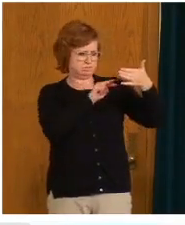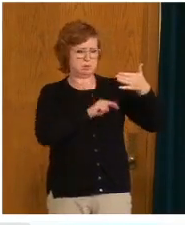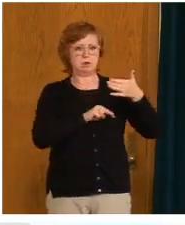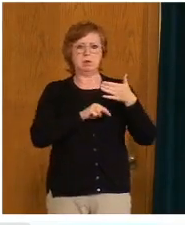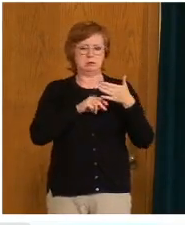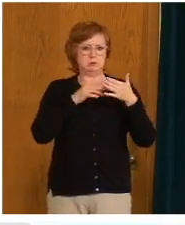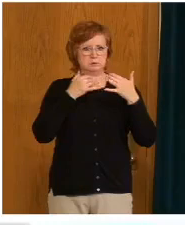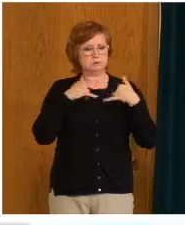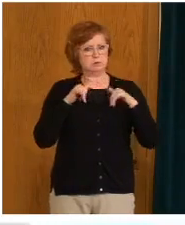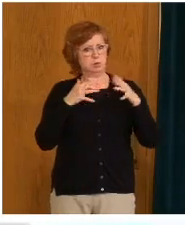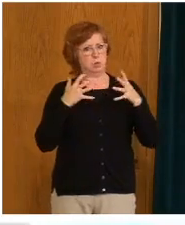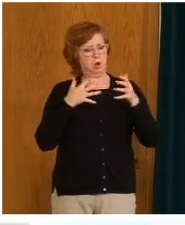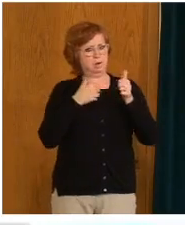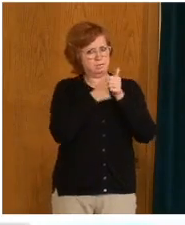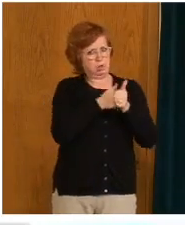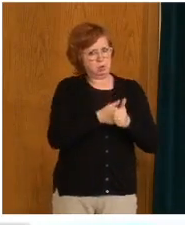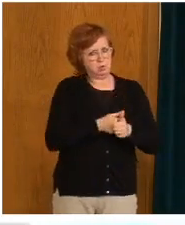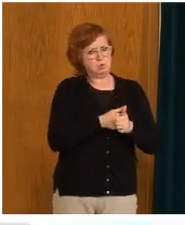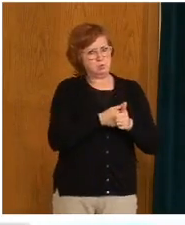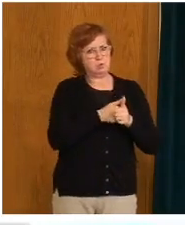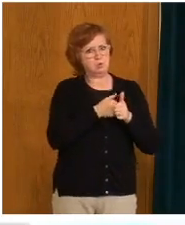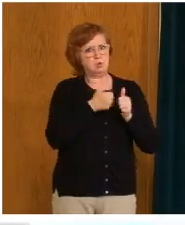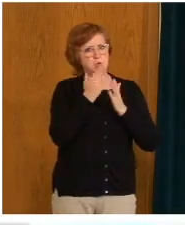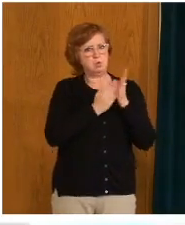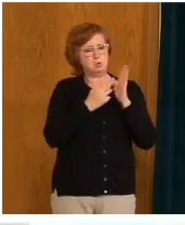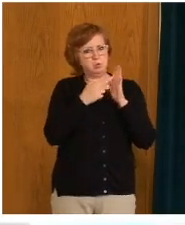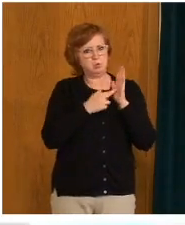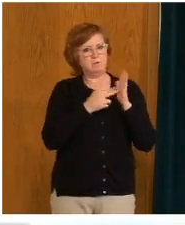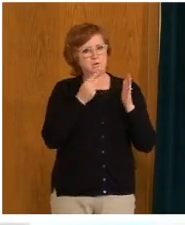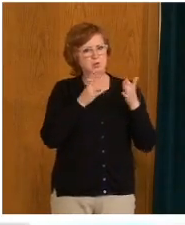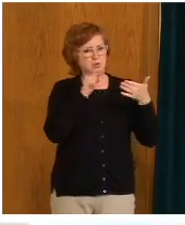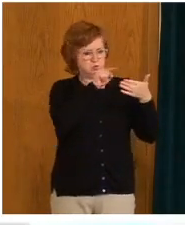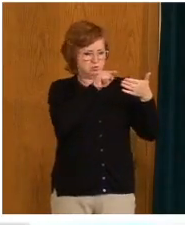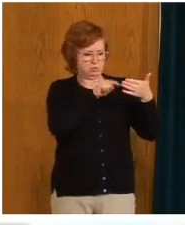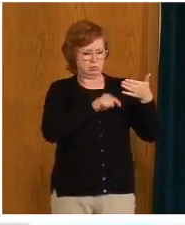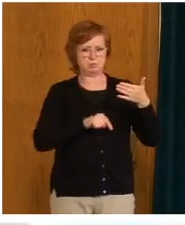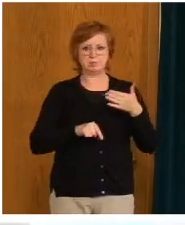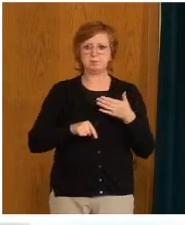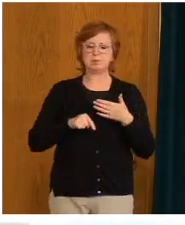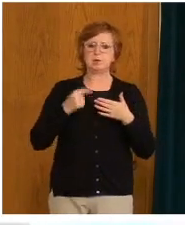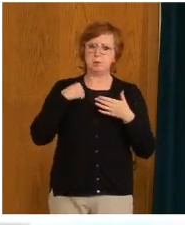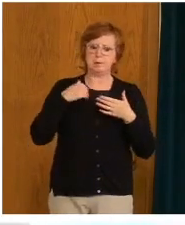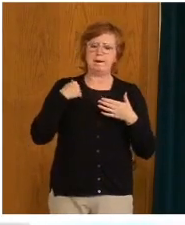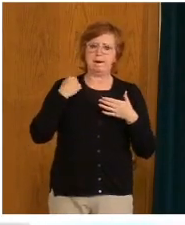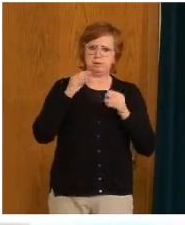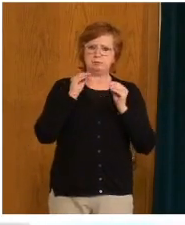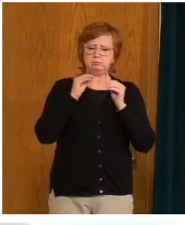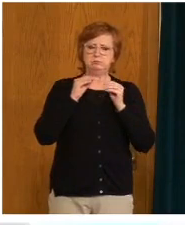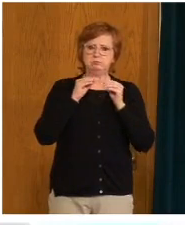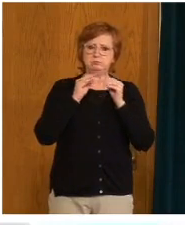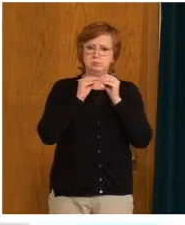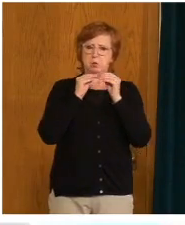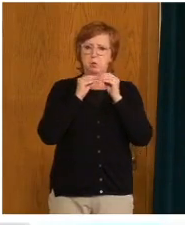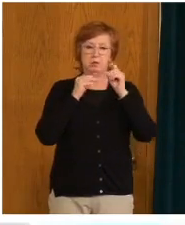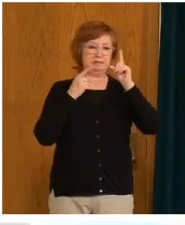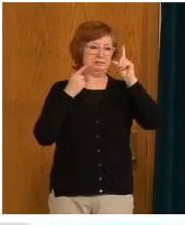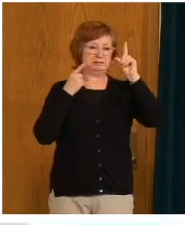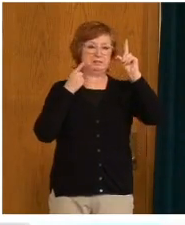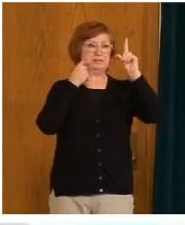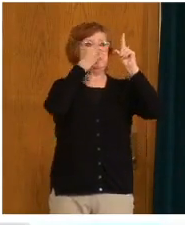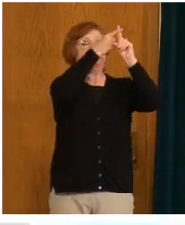guidelines, because as the Premier said, we still have a ways to go. Our vaccine uptake has been fantastic. It